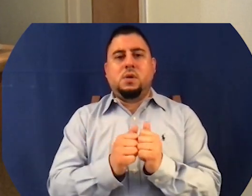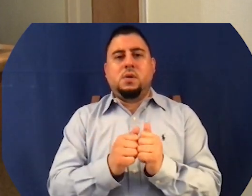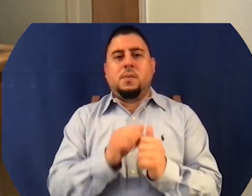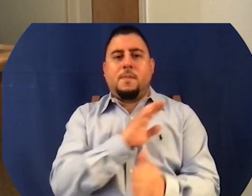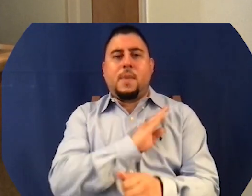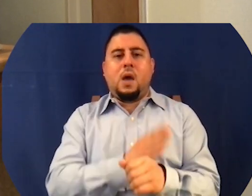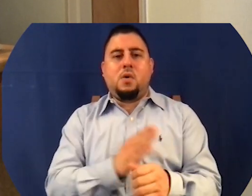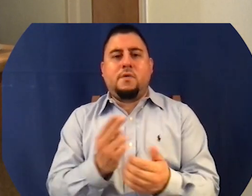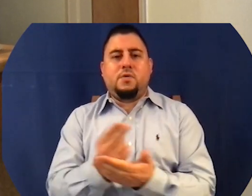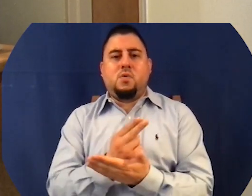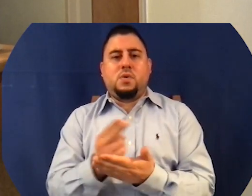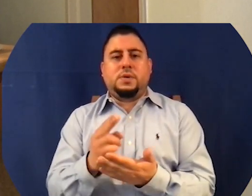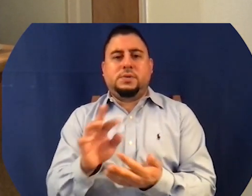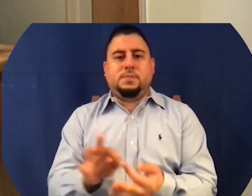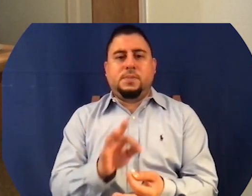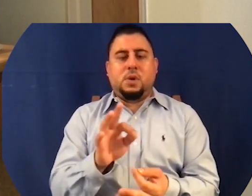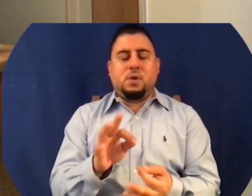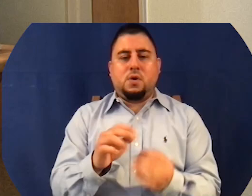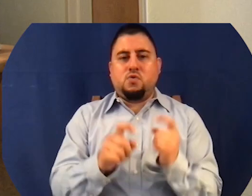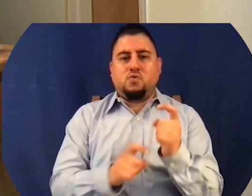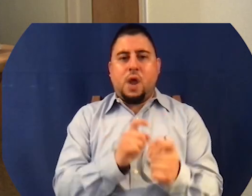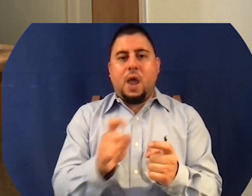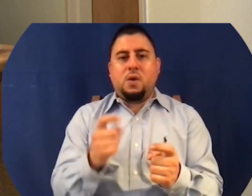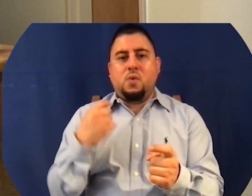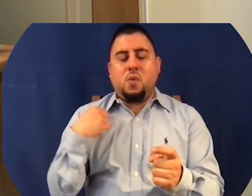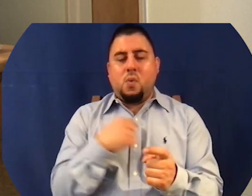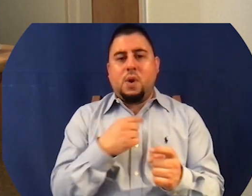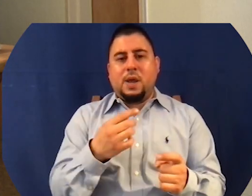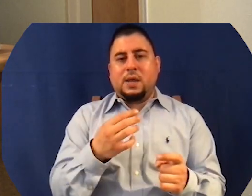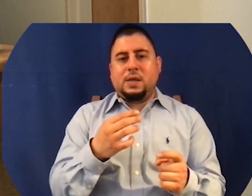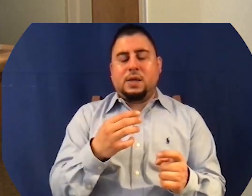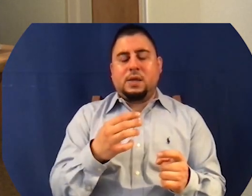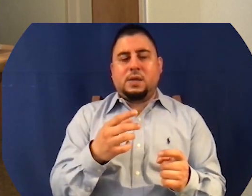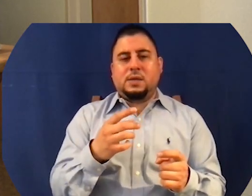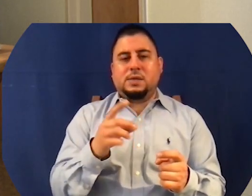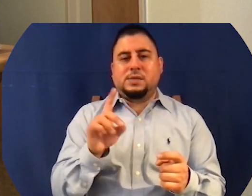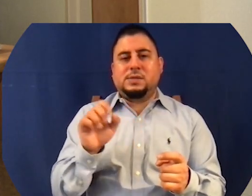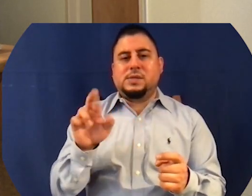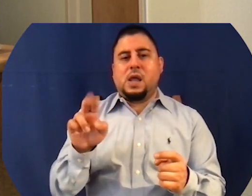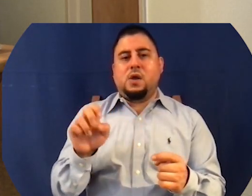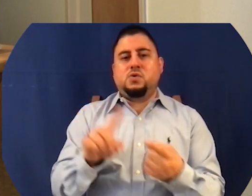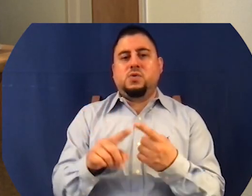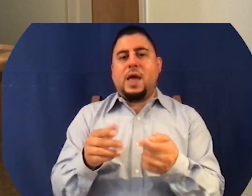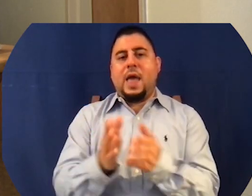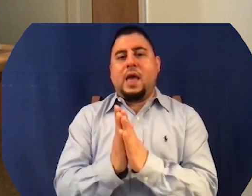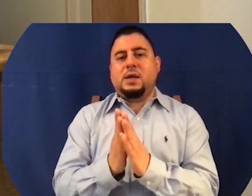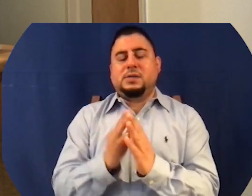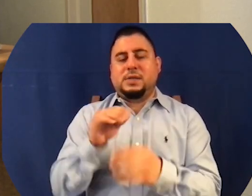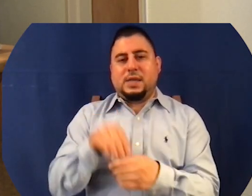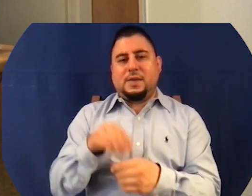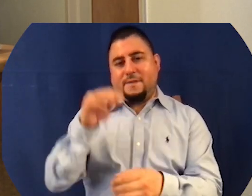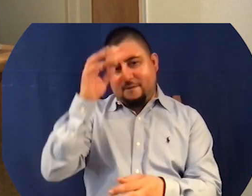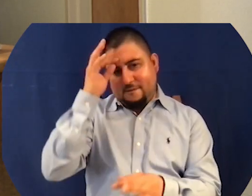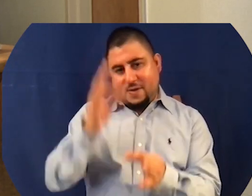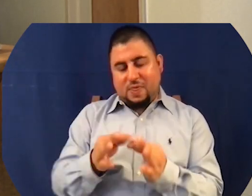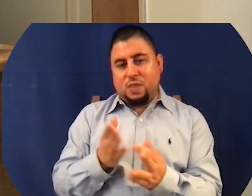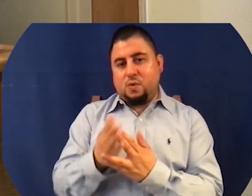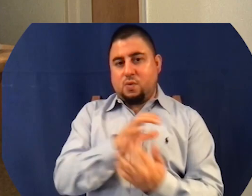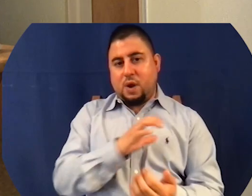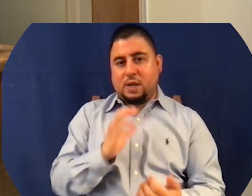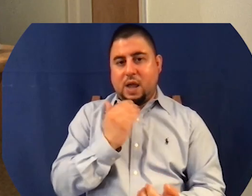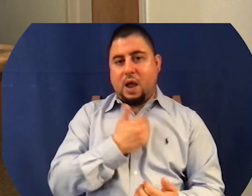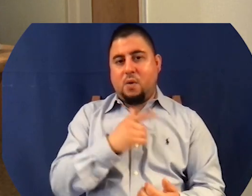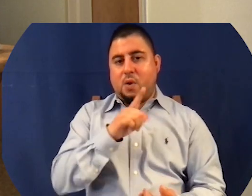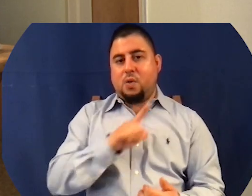Holy Spirit. Grant what we dare to ask in faith, through Christ our